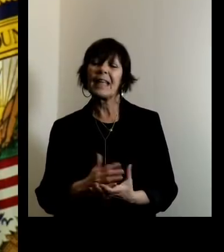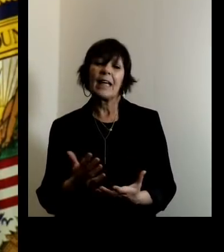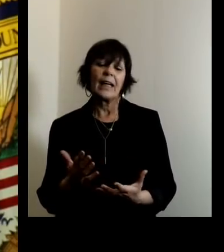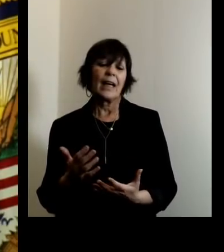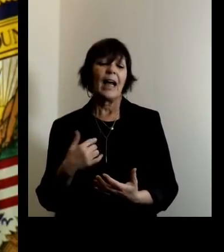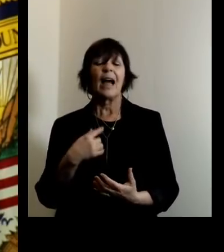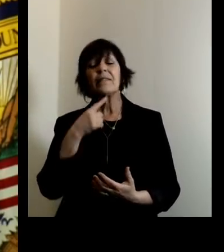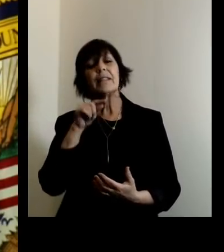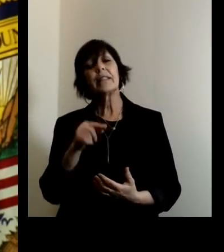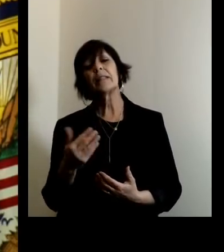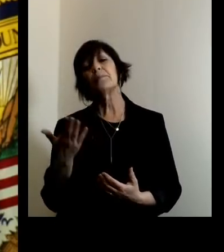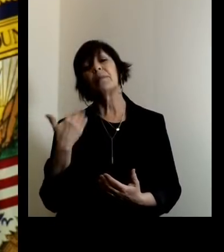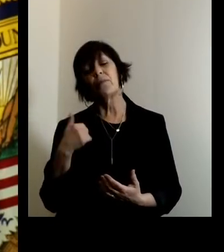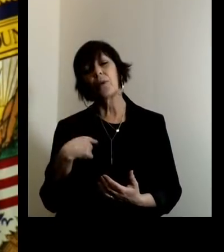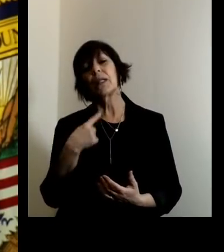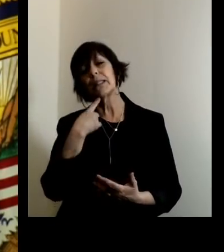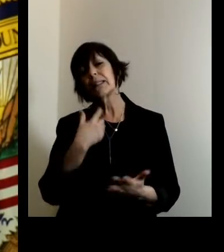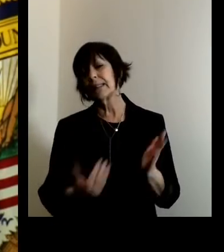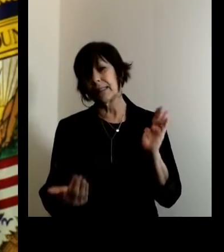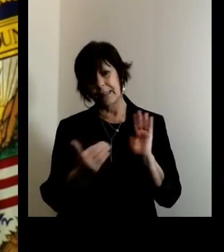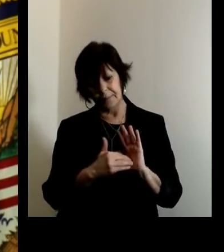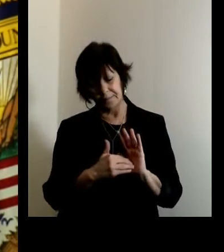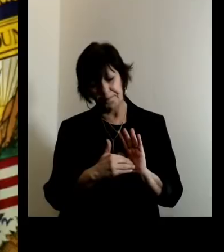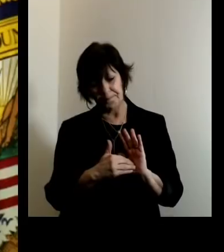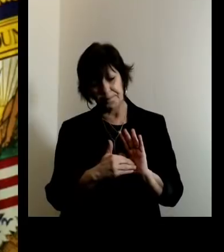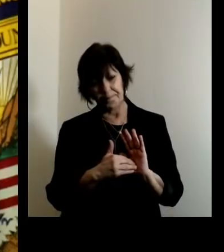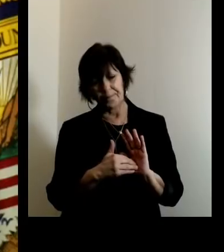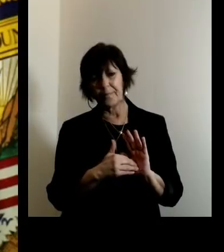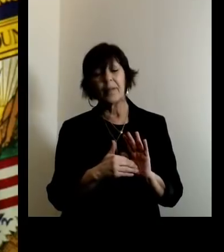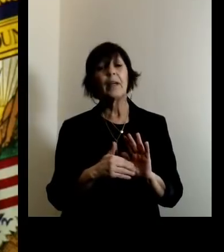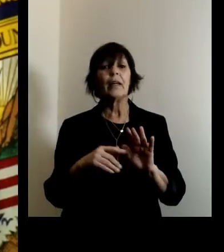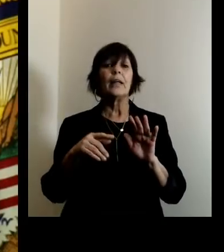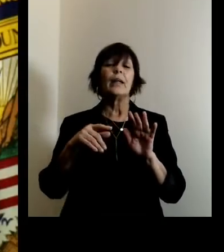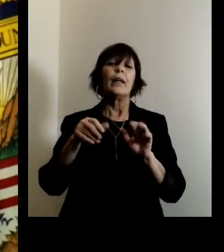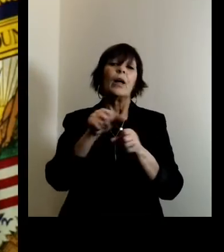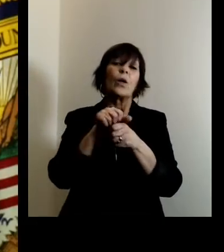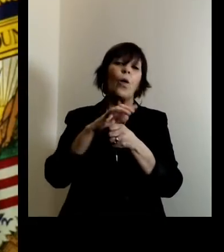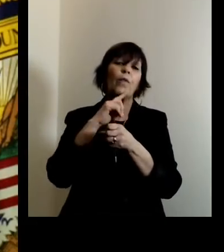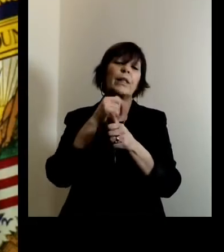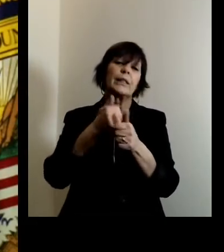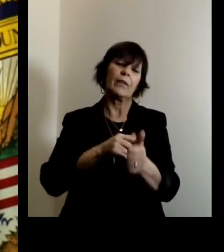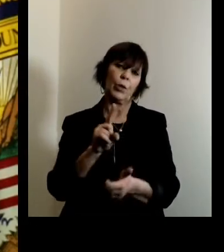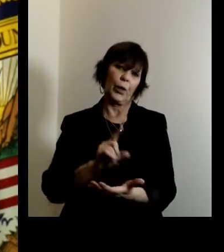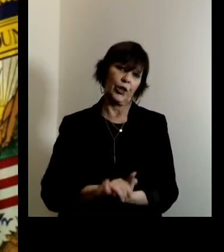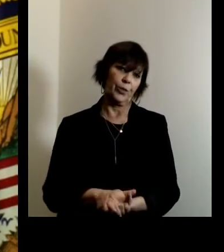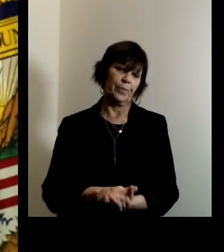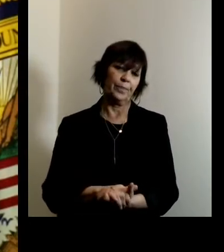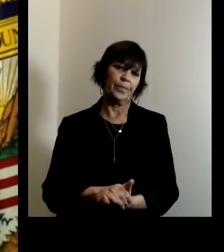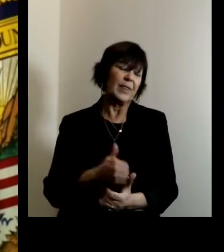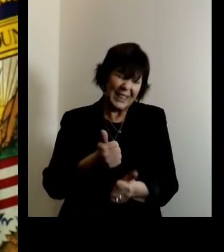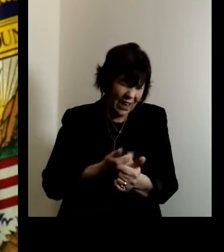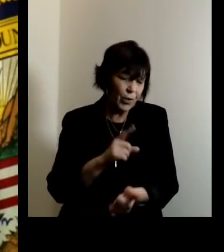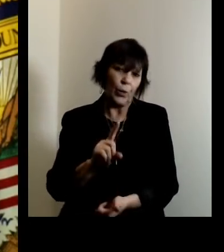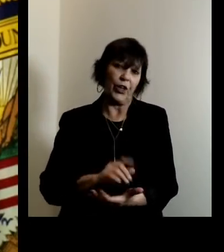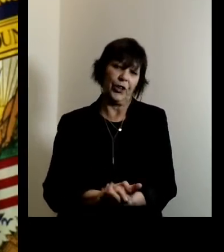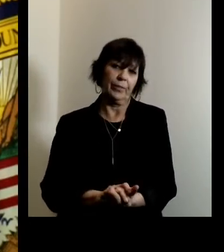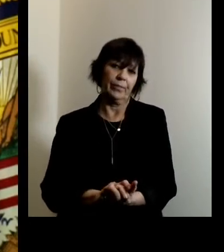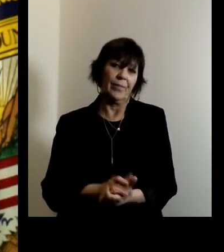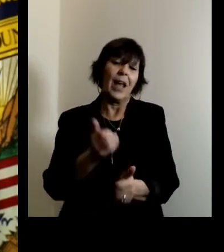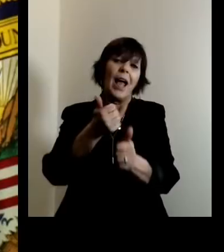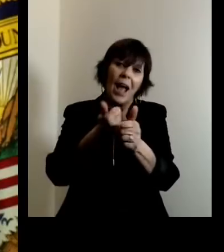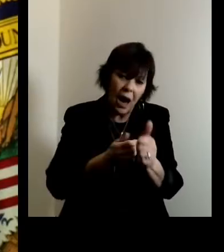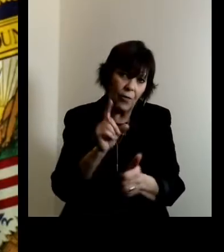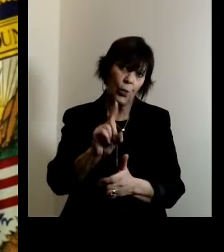I've said this before, and I'll say it again. It's everywhere. It is everywhere. When I say everywhere, I mean